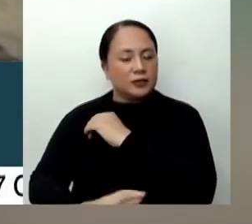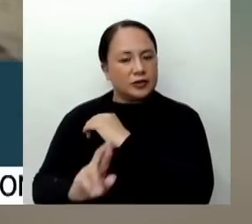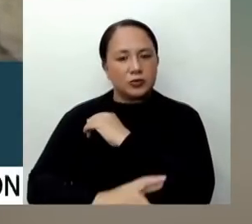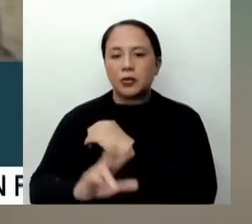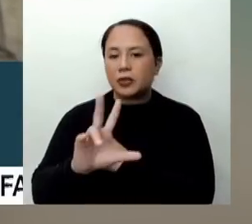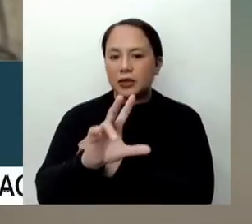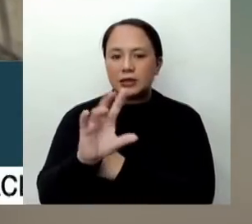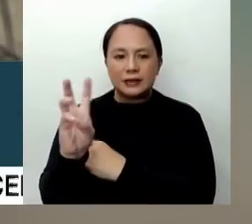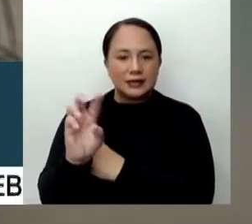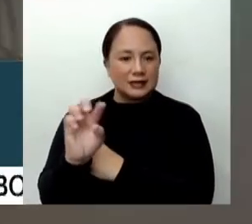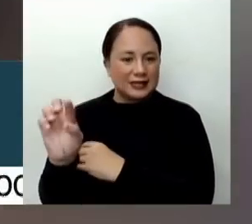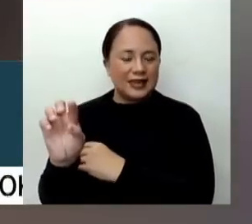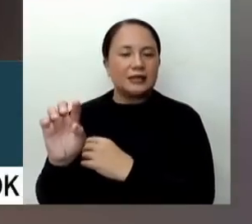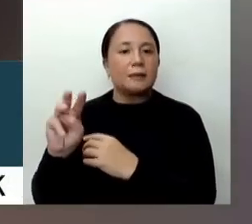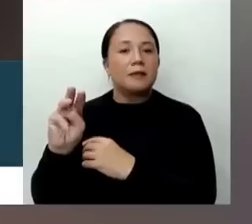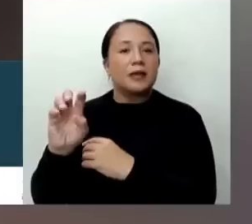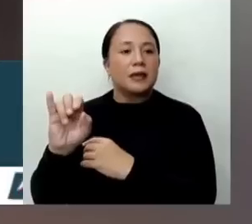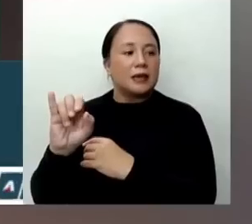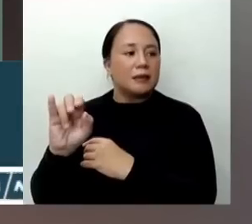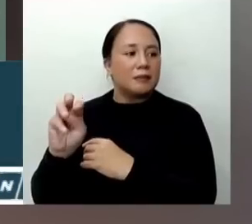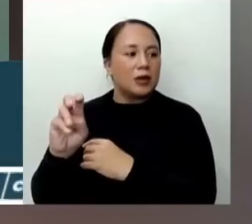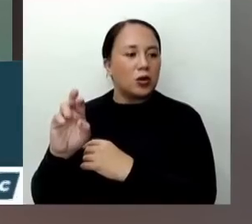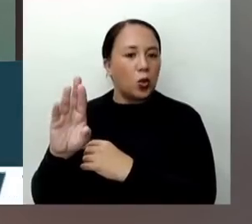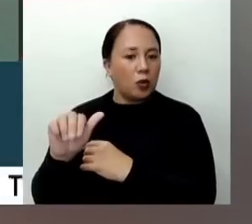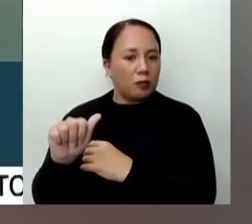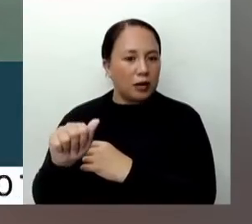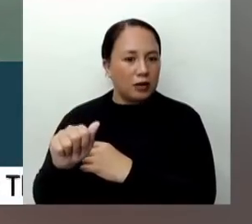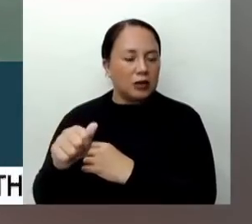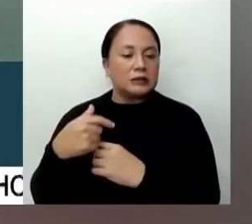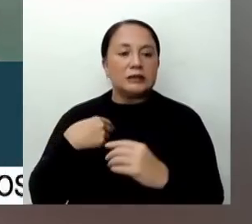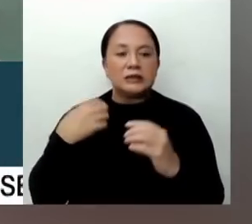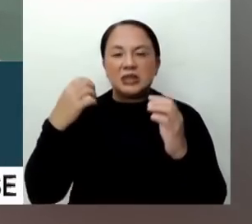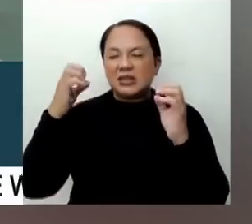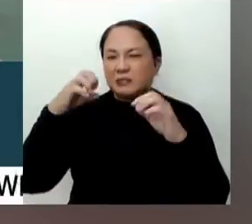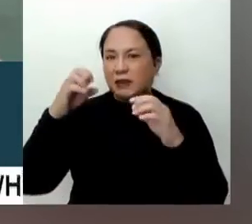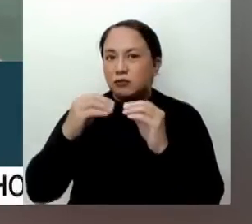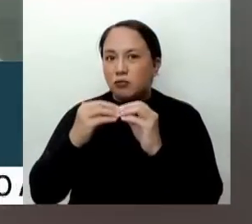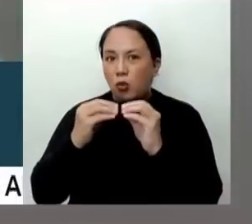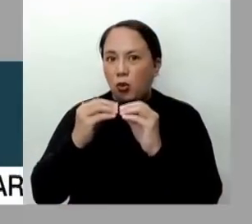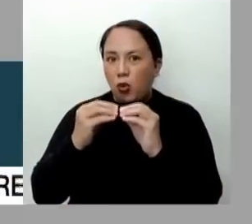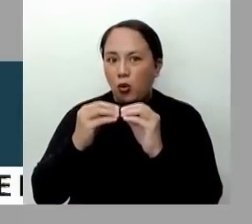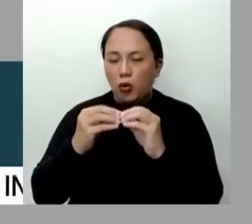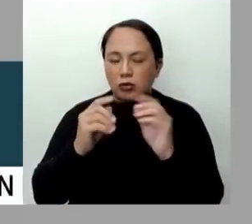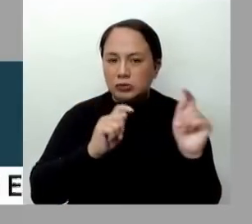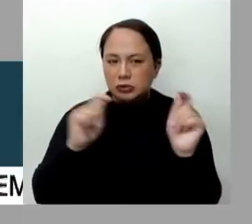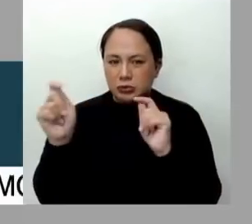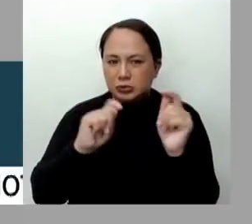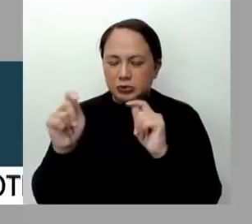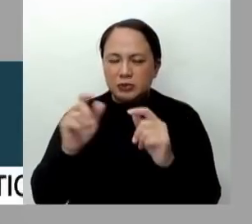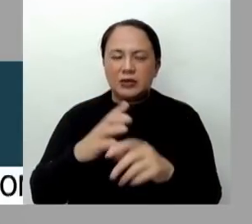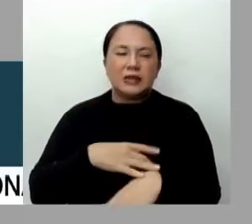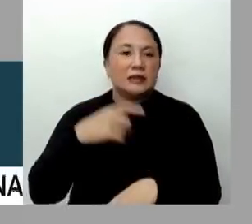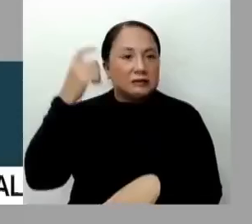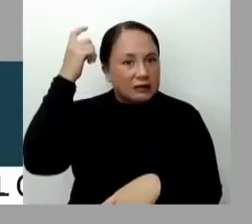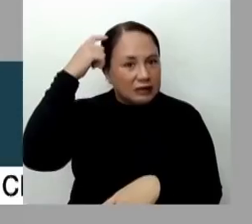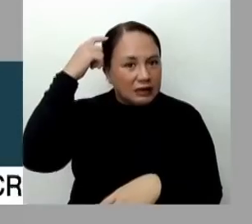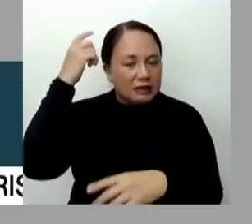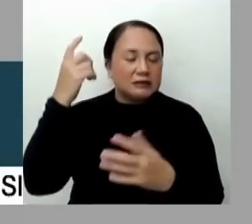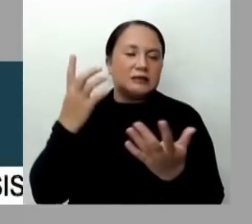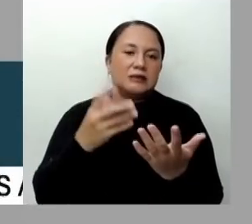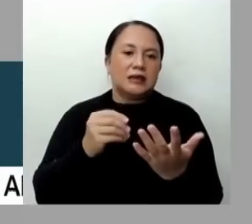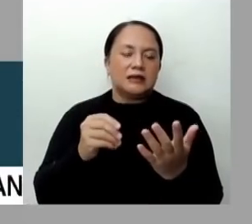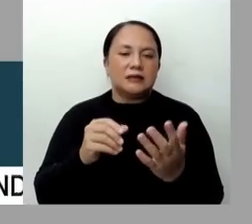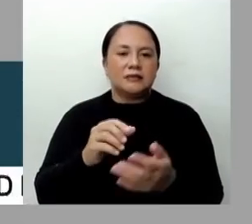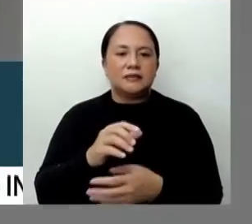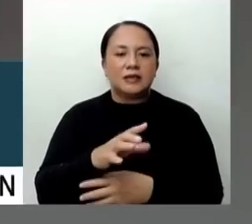6, and Mimaropa. But that figure is expected to rise as data from Cagayan and Batanes come in. The agency also